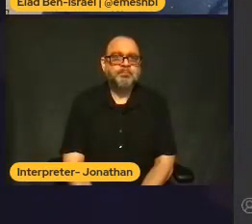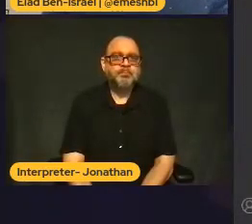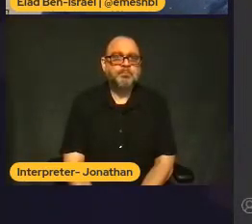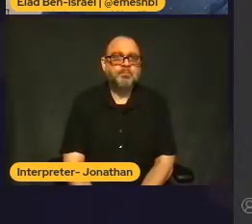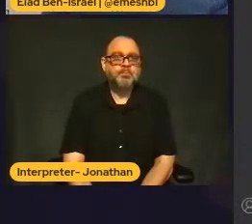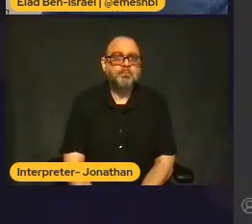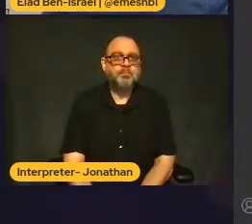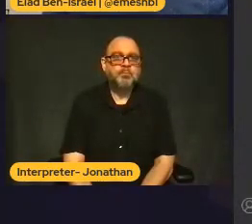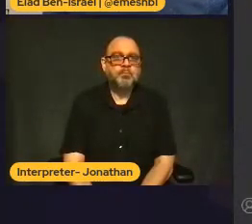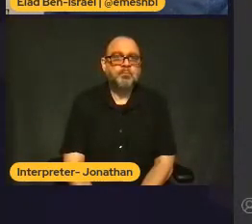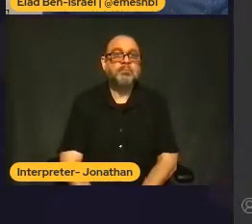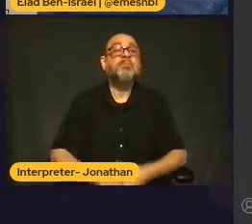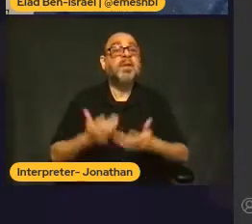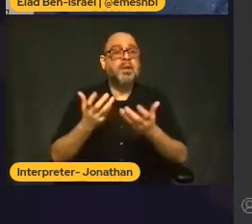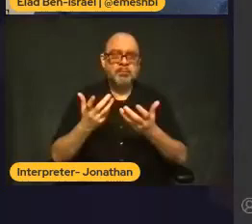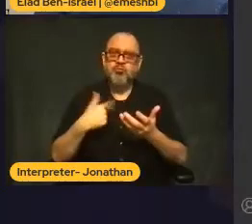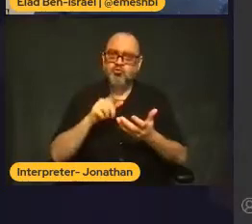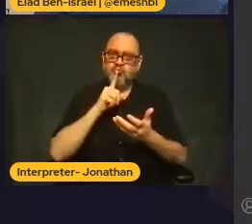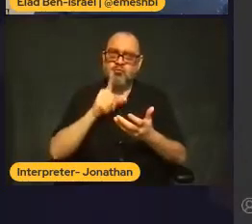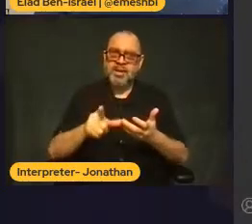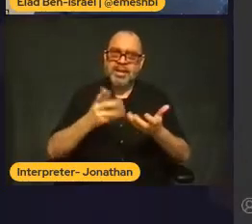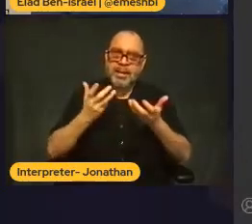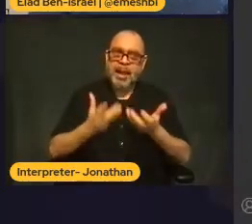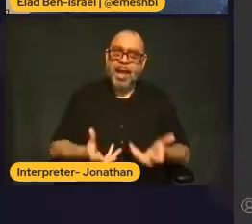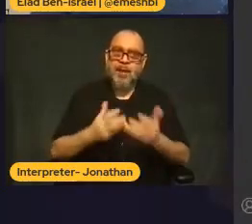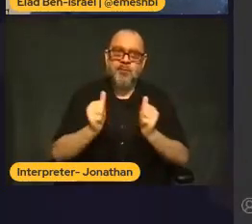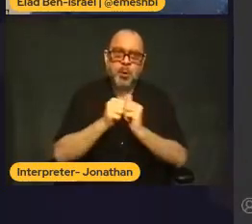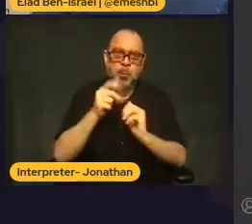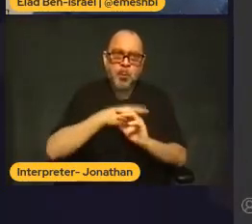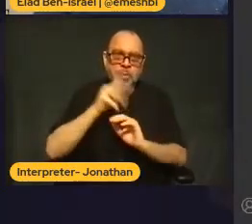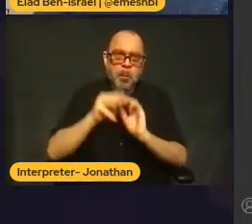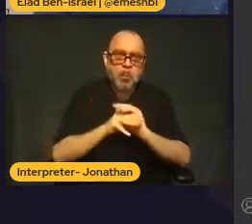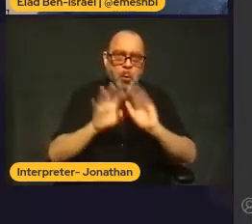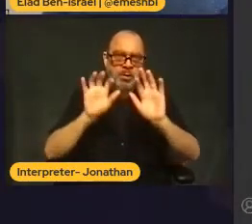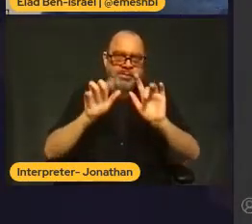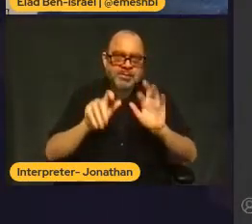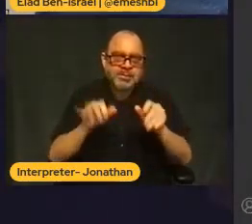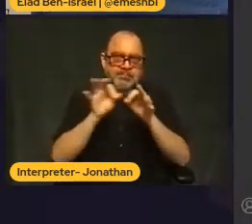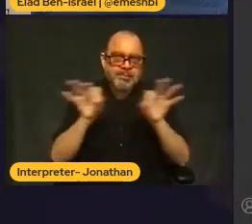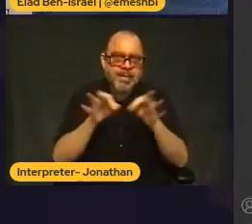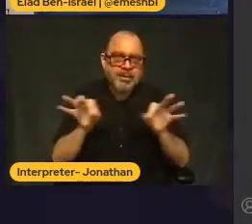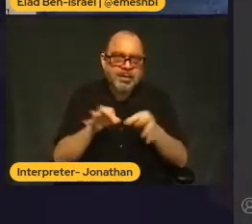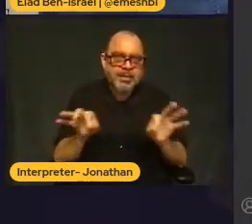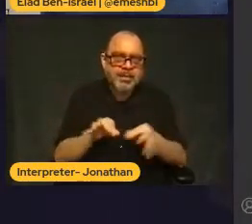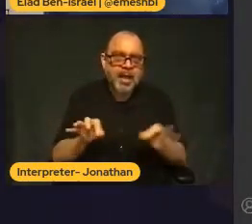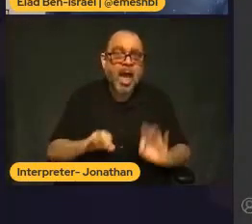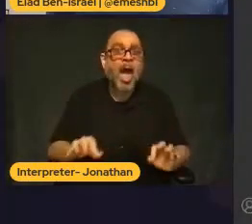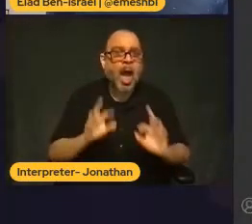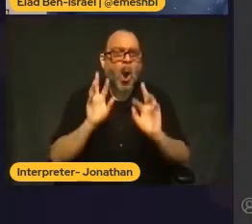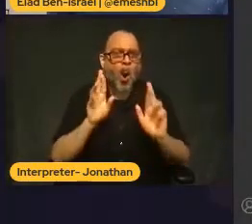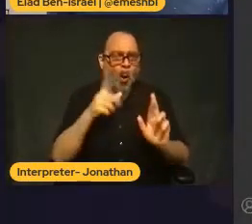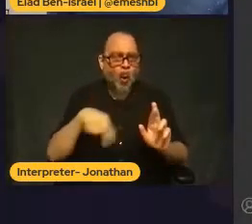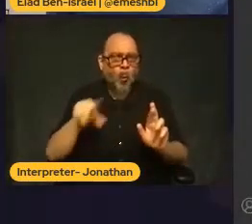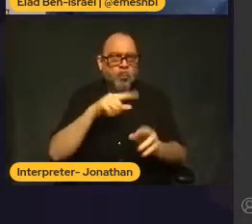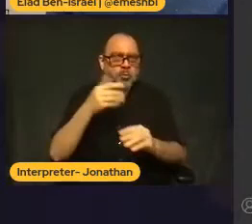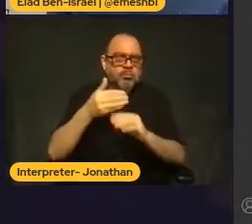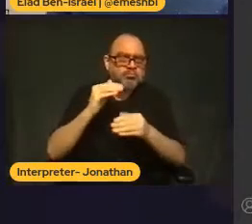Heavy on the programming today. I hope people have managed to like stay up and keep up.